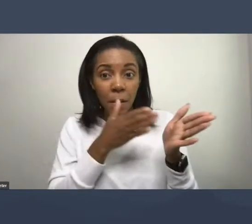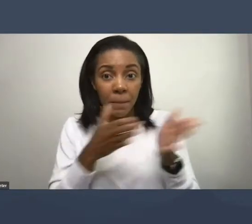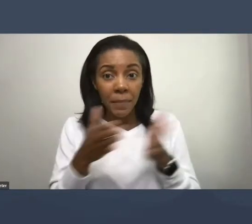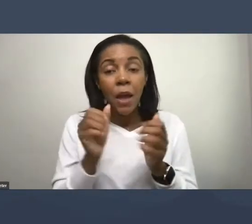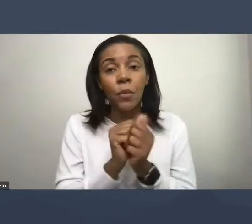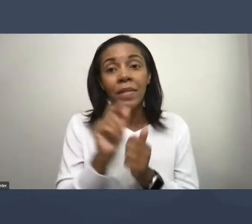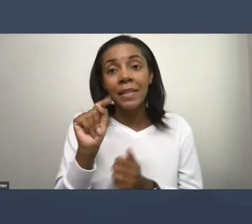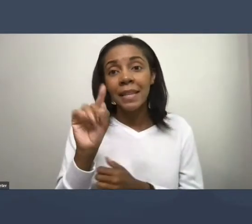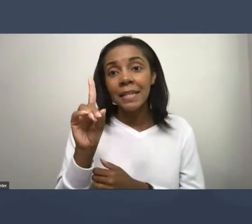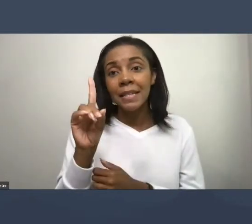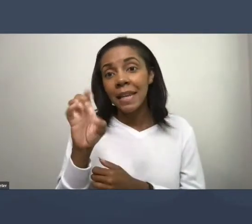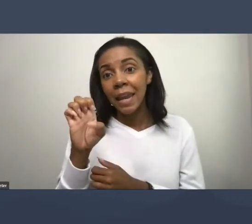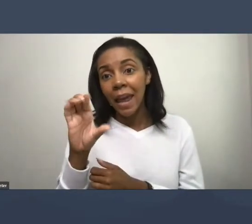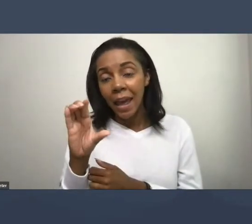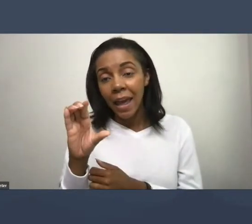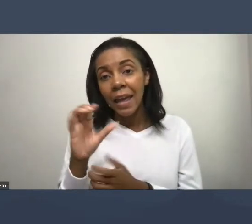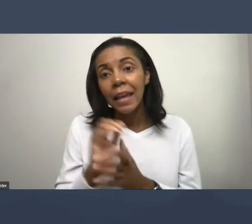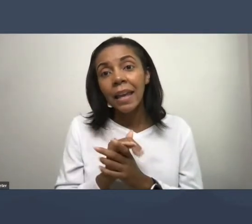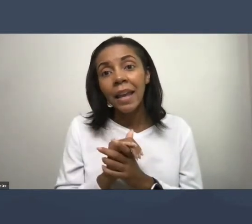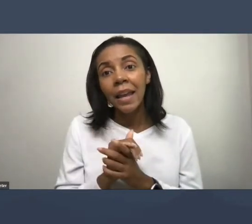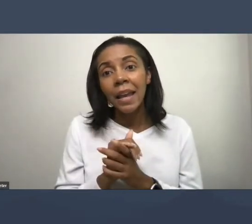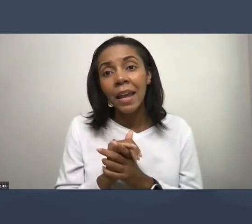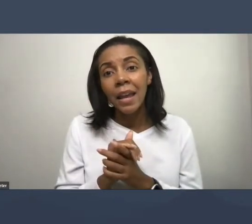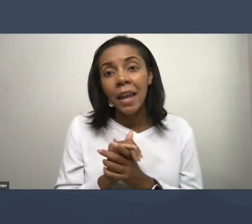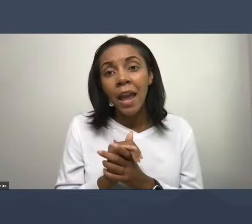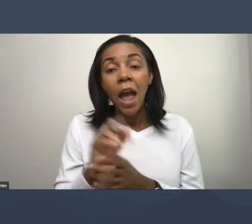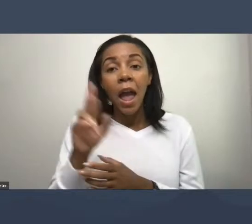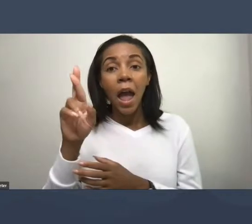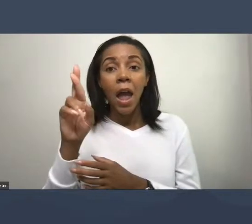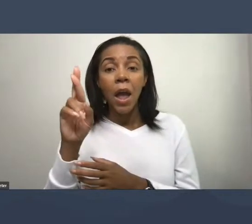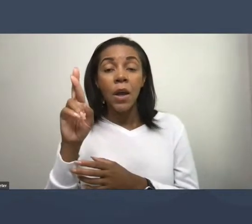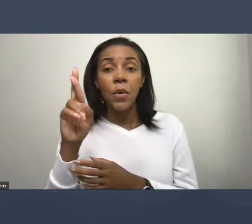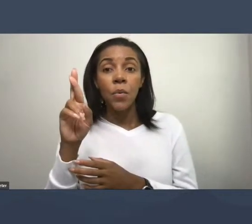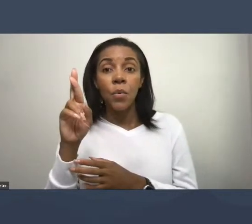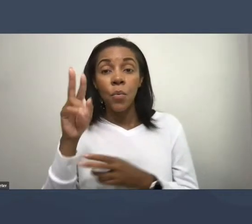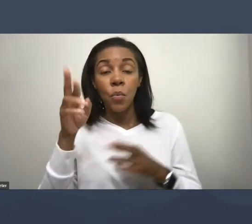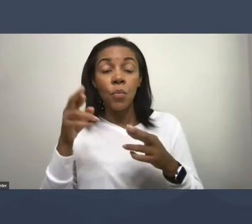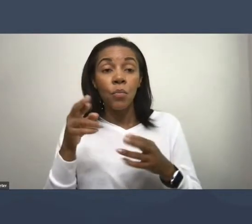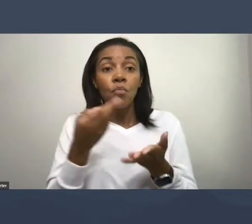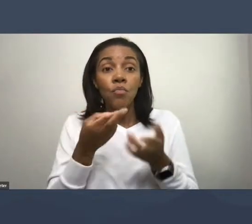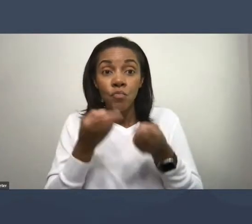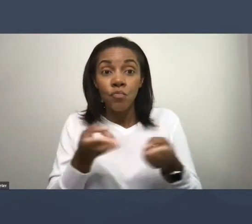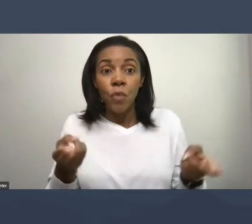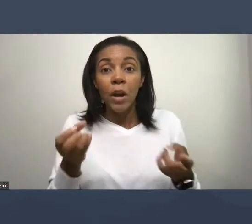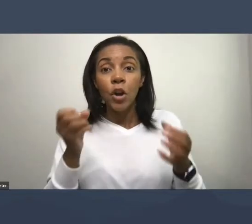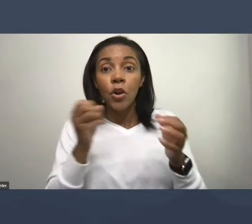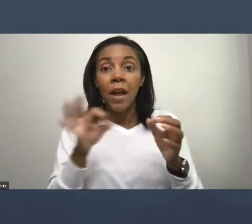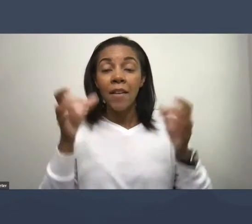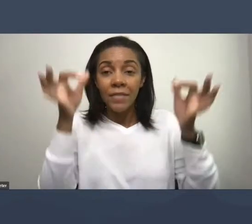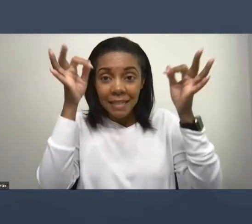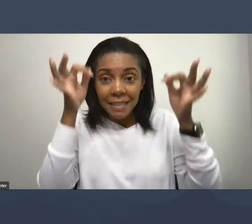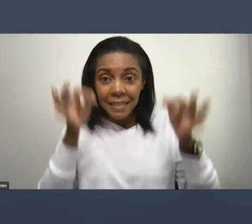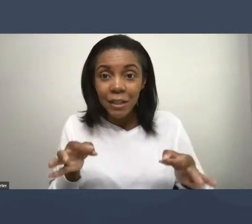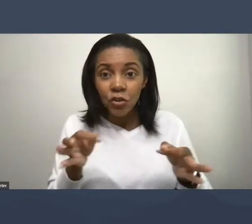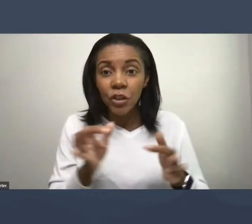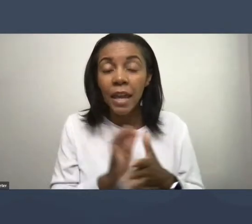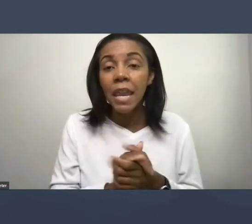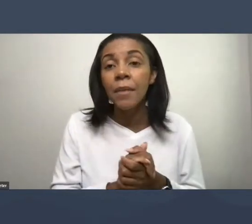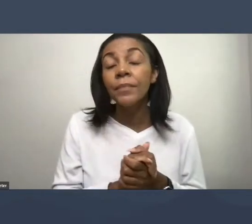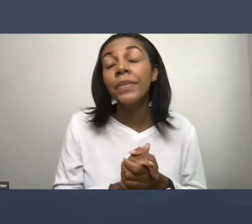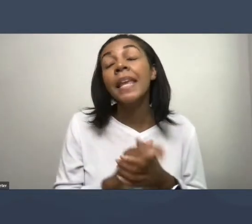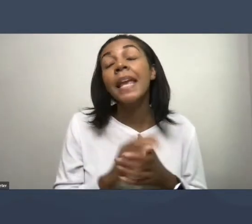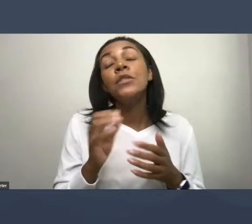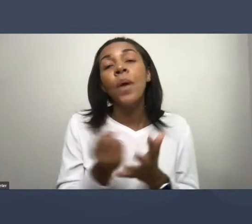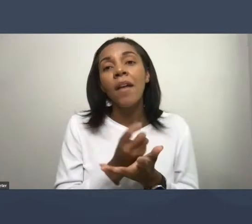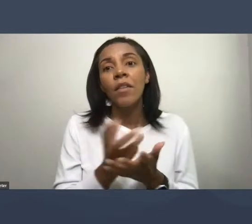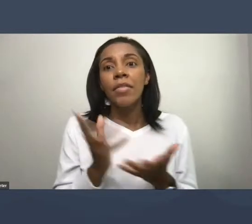TDEC, a ROD, a record of decision that TDEC has at the moment. And so all this combined together gets us to where we are today in